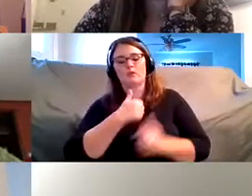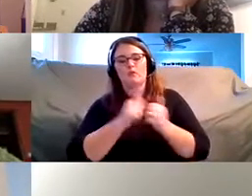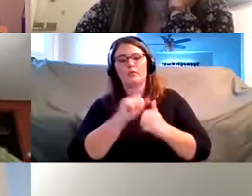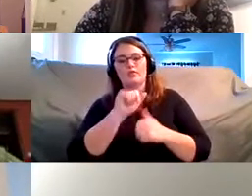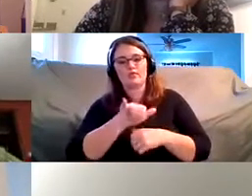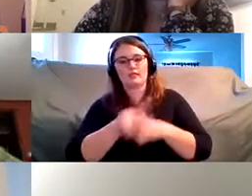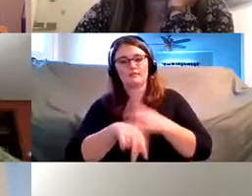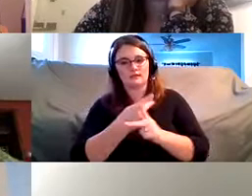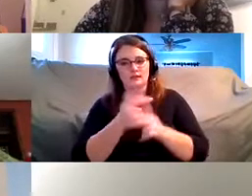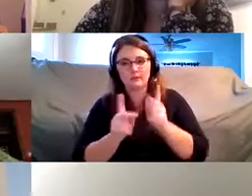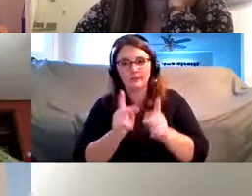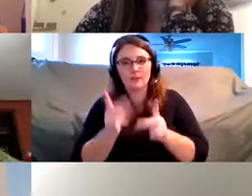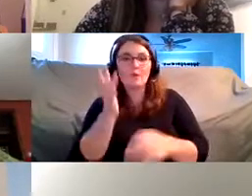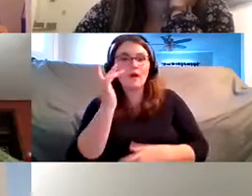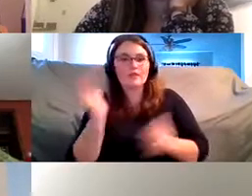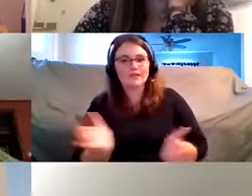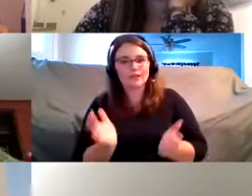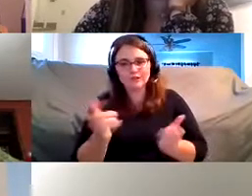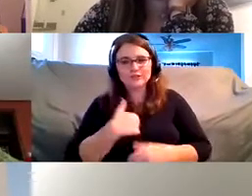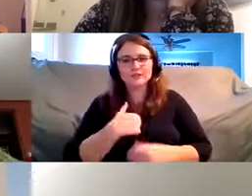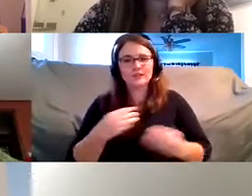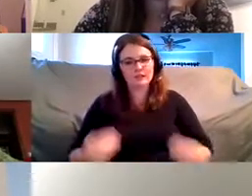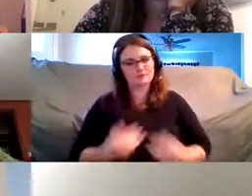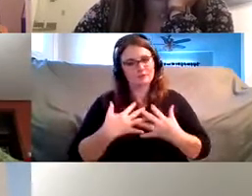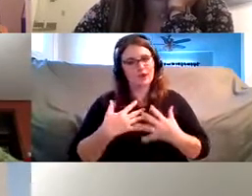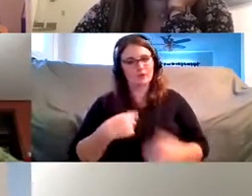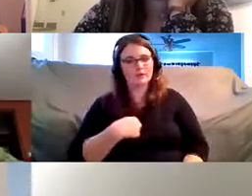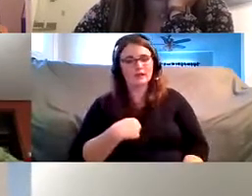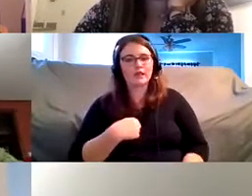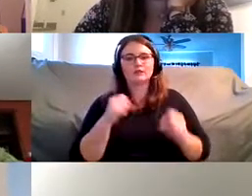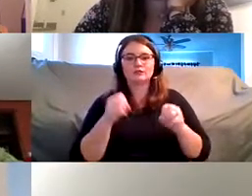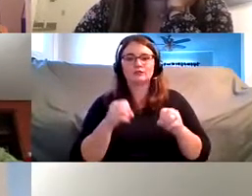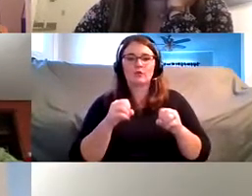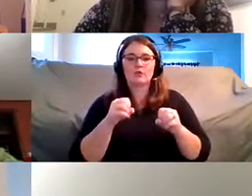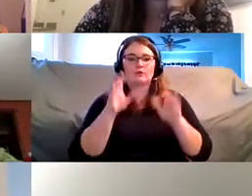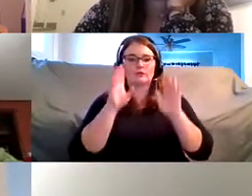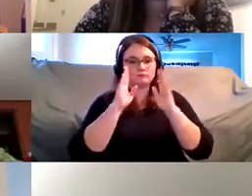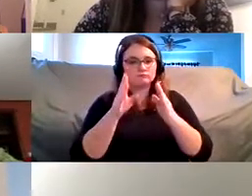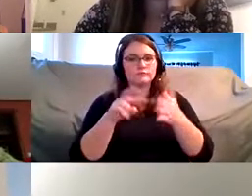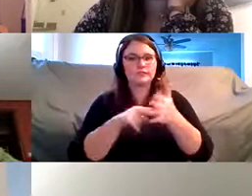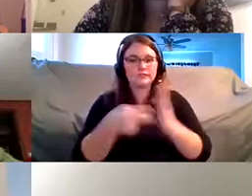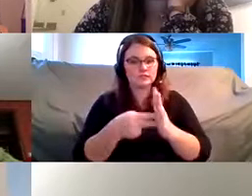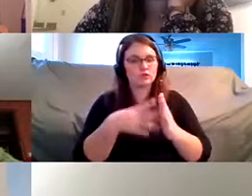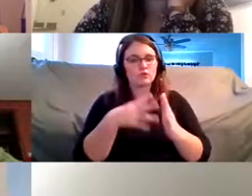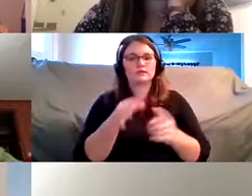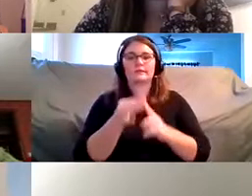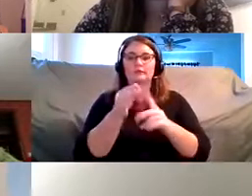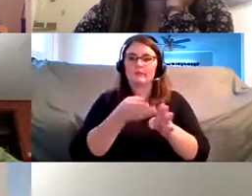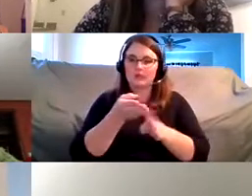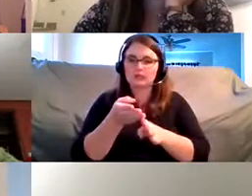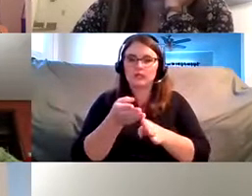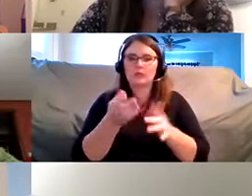they encourage me and they inspire me. So being very intentional, particularly professionally, about who do I surround myself